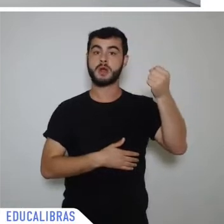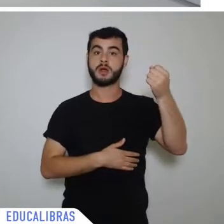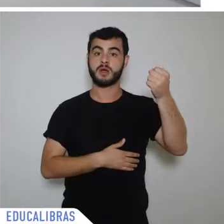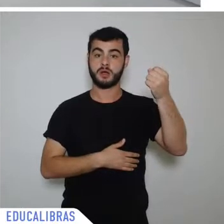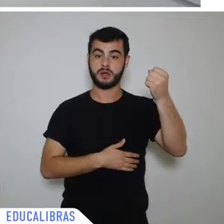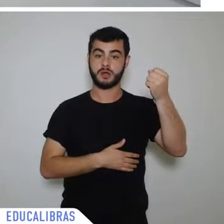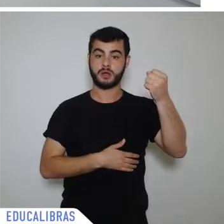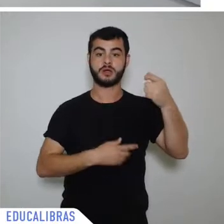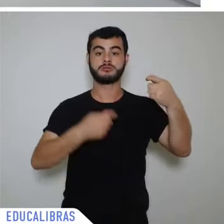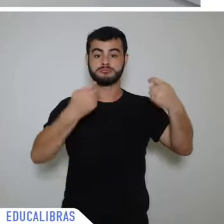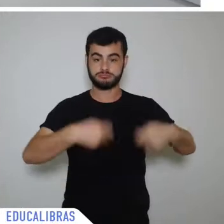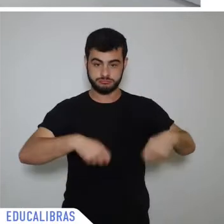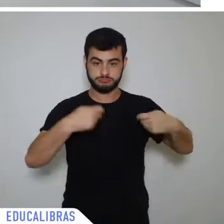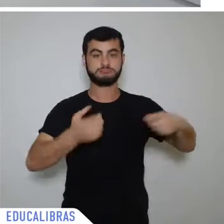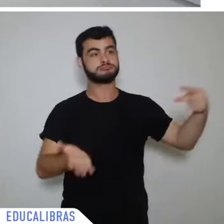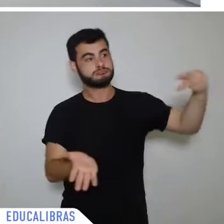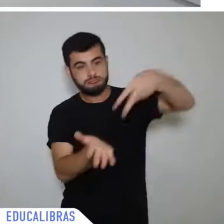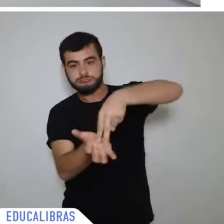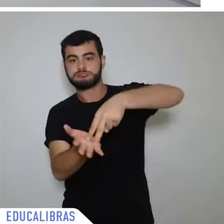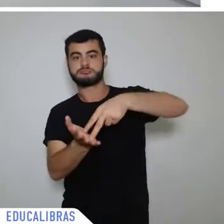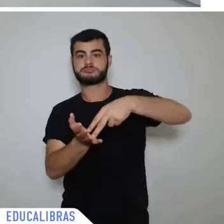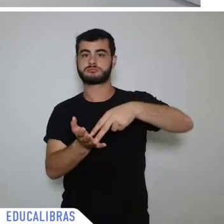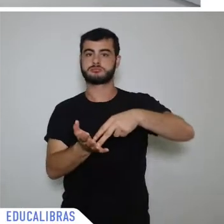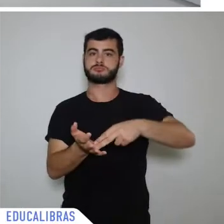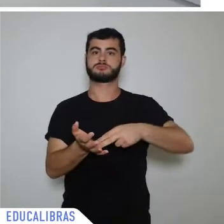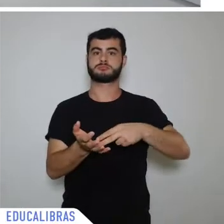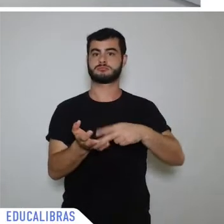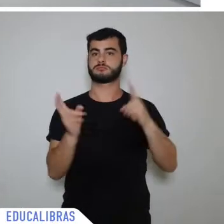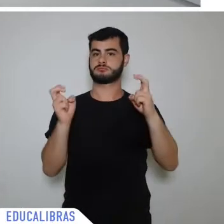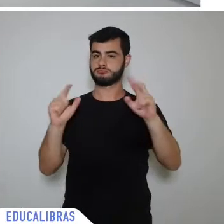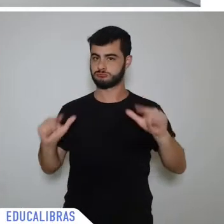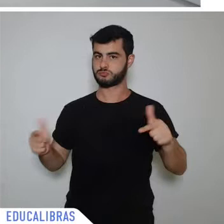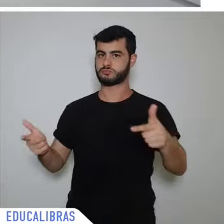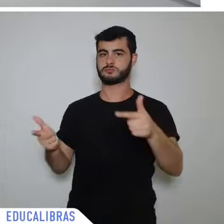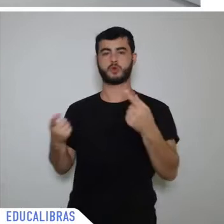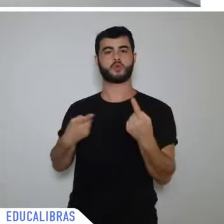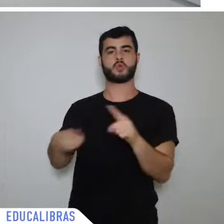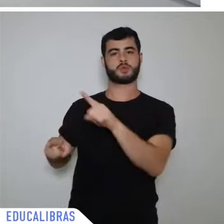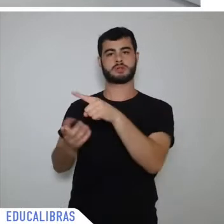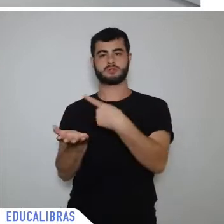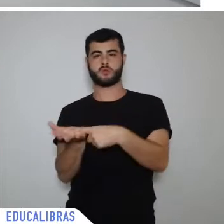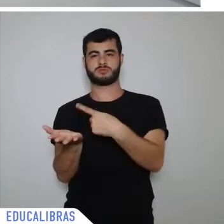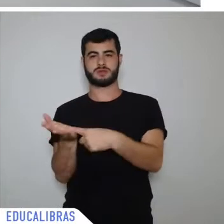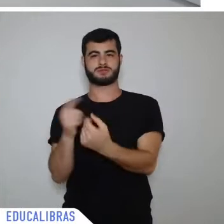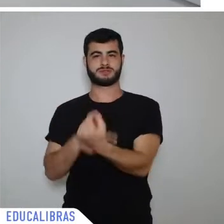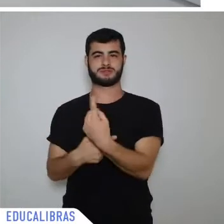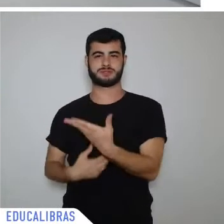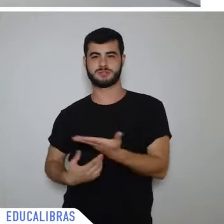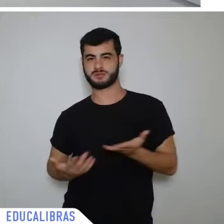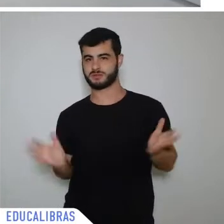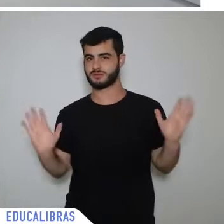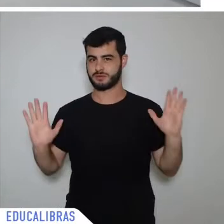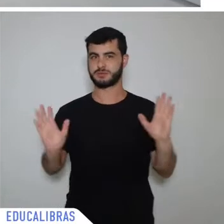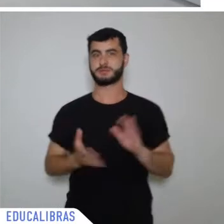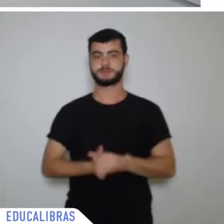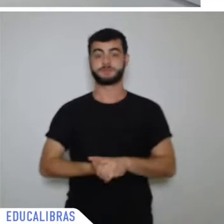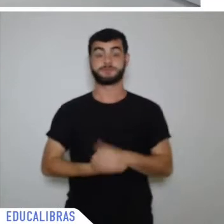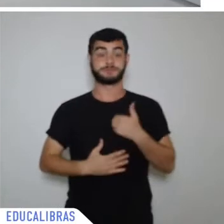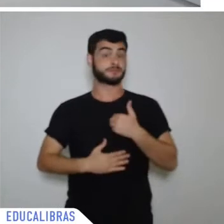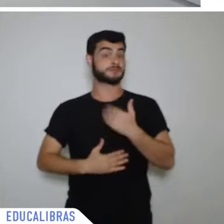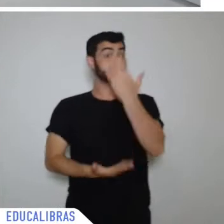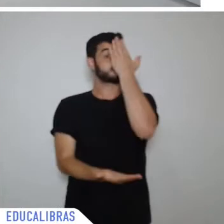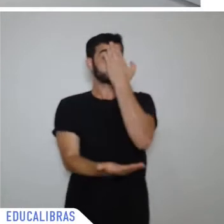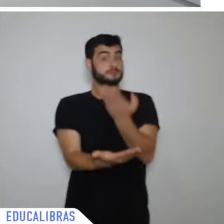not everybody who's white has signed this sinister racial contract.